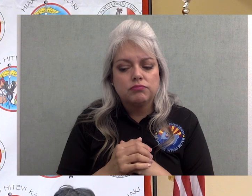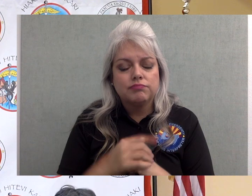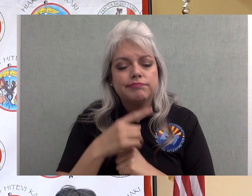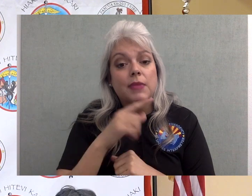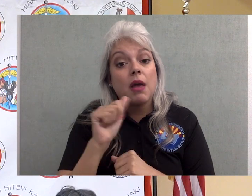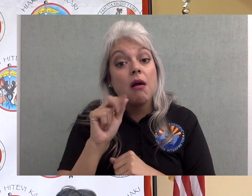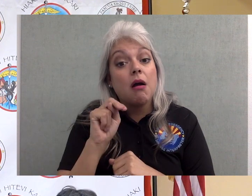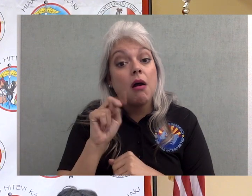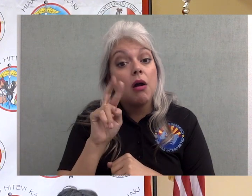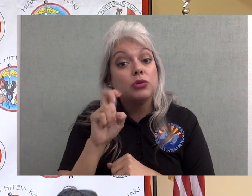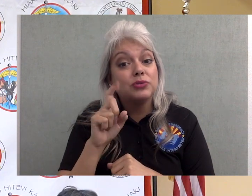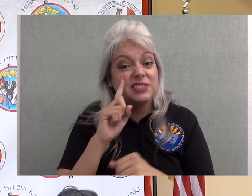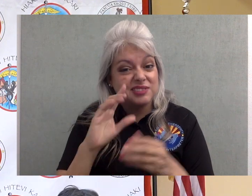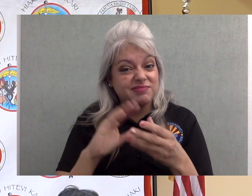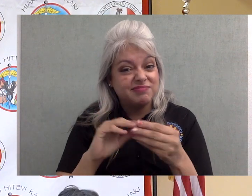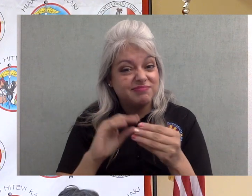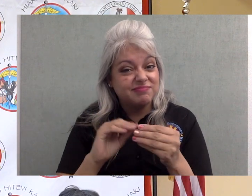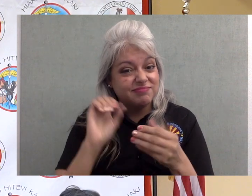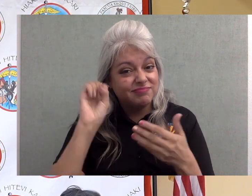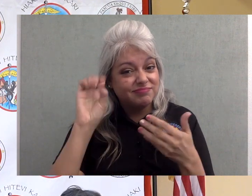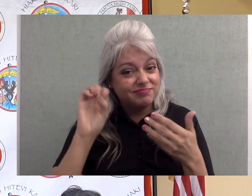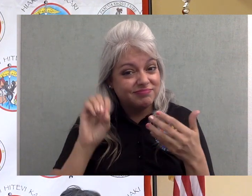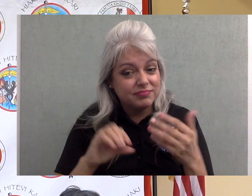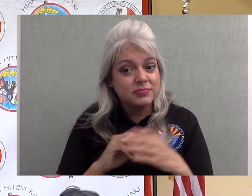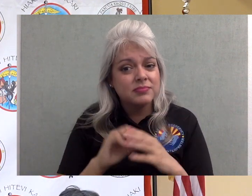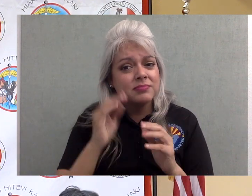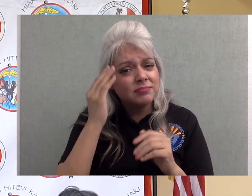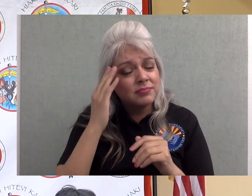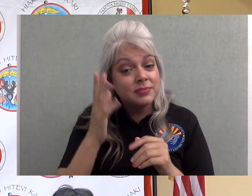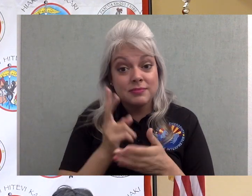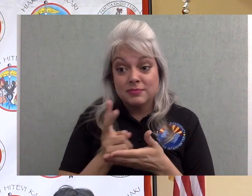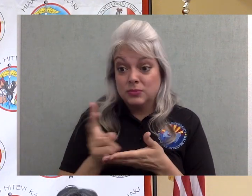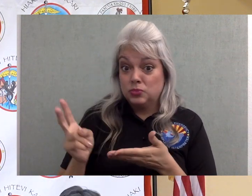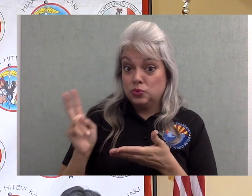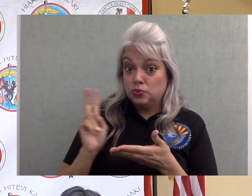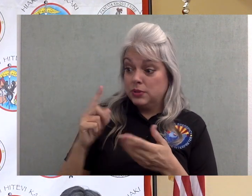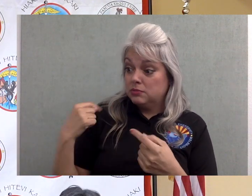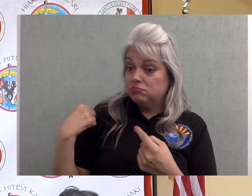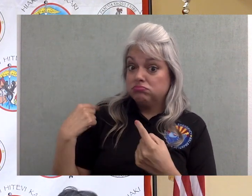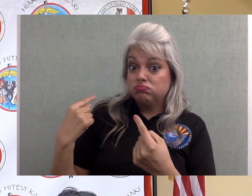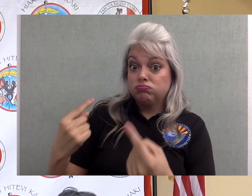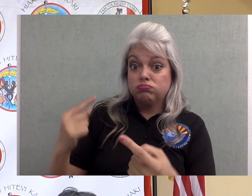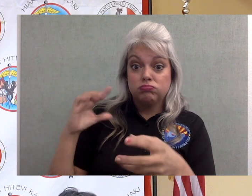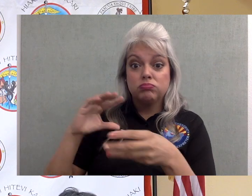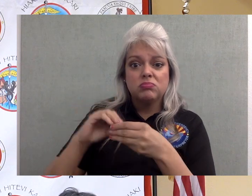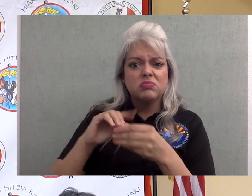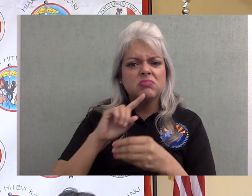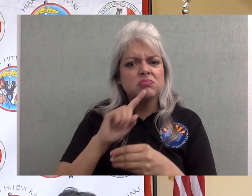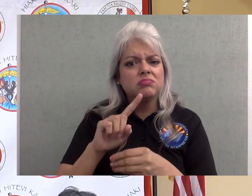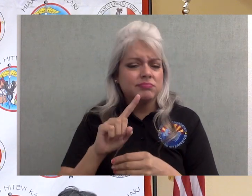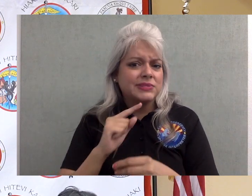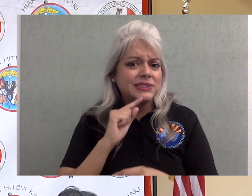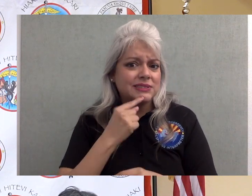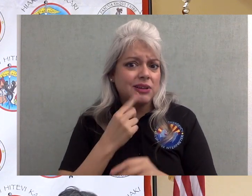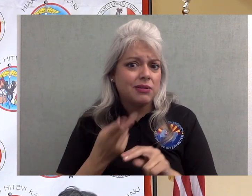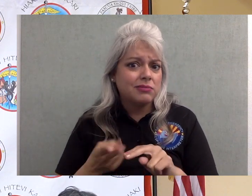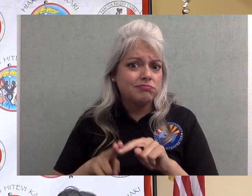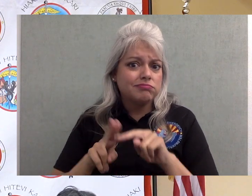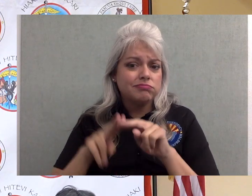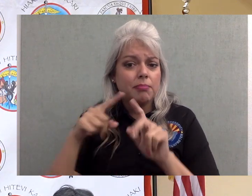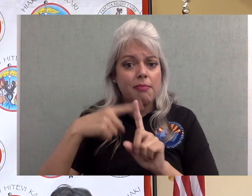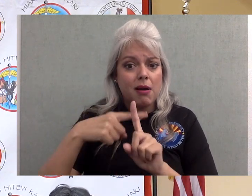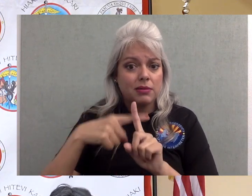mentioned, in the last 2 weeks, we've had a very serious increase in positive cases. From